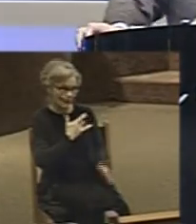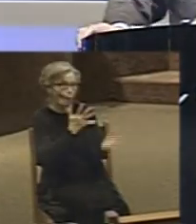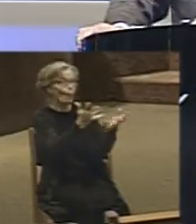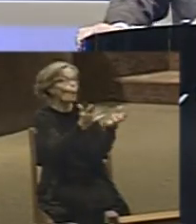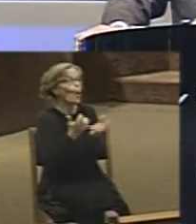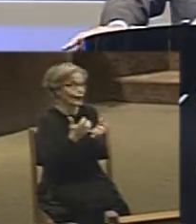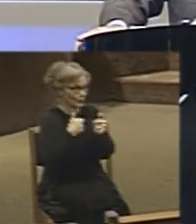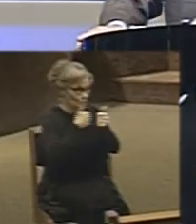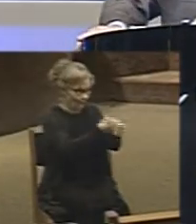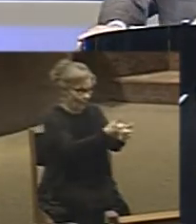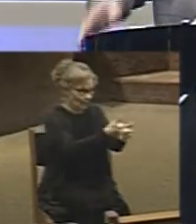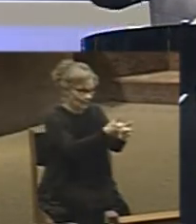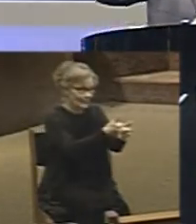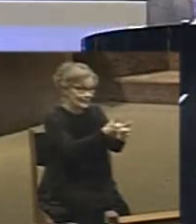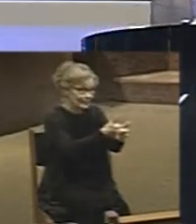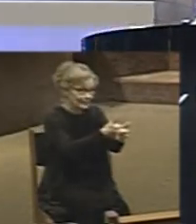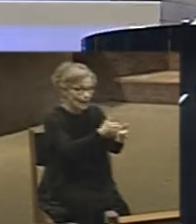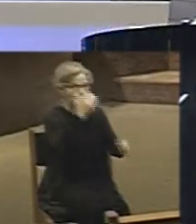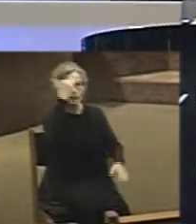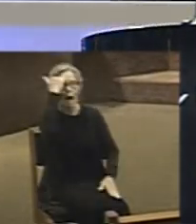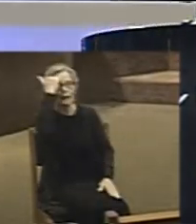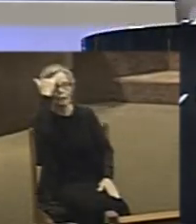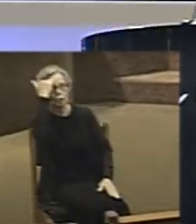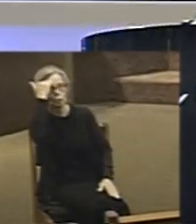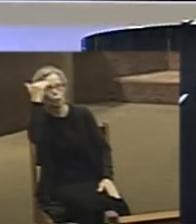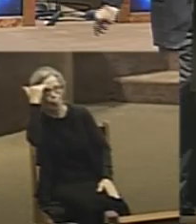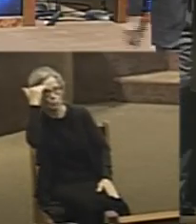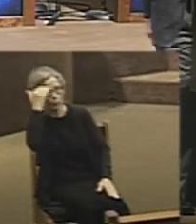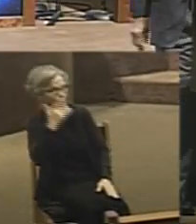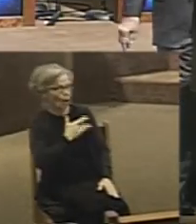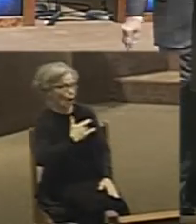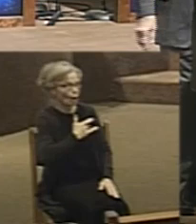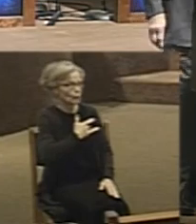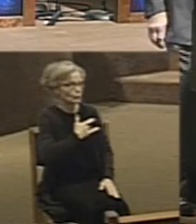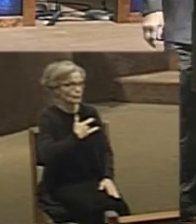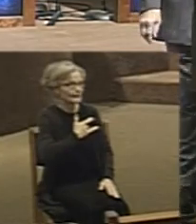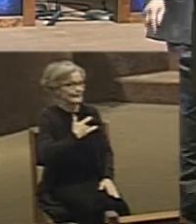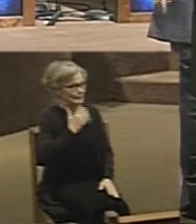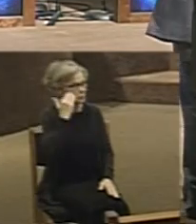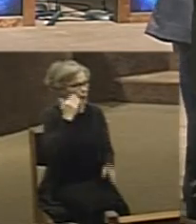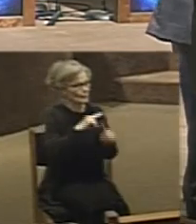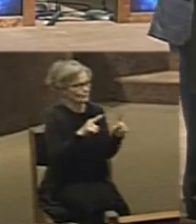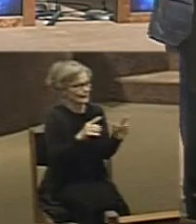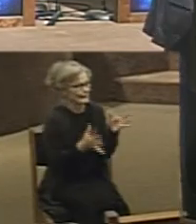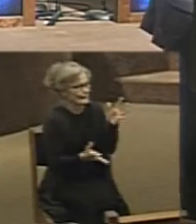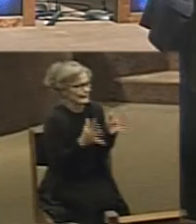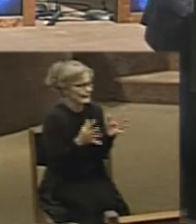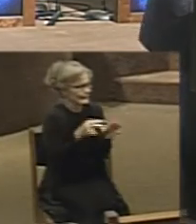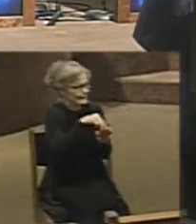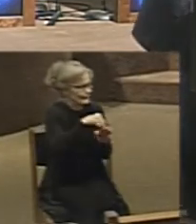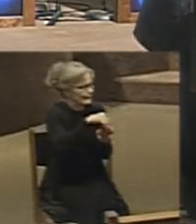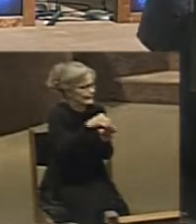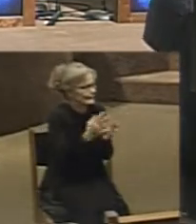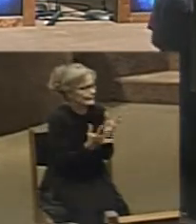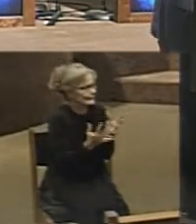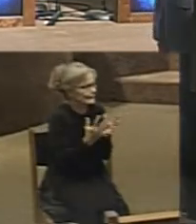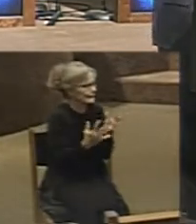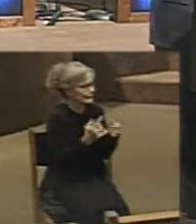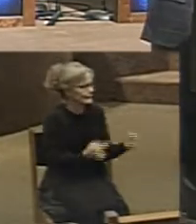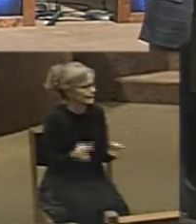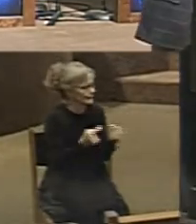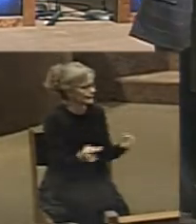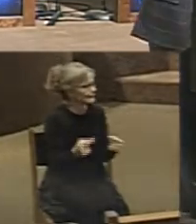And if there's one person in this room today that could be provoked,